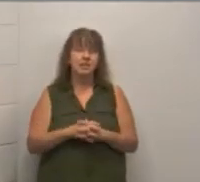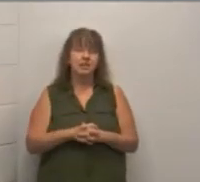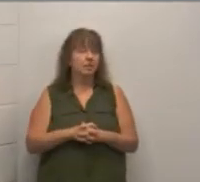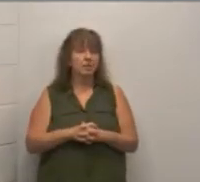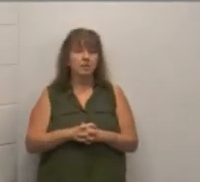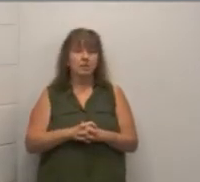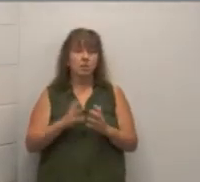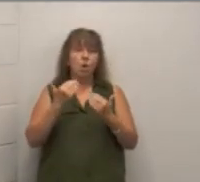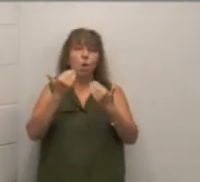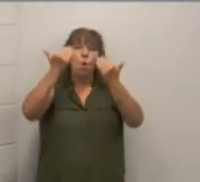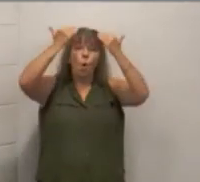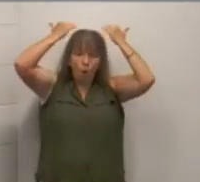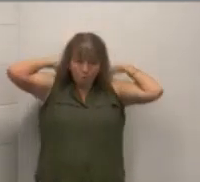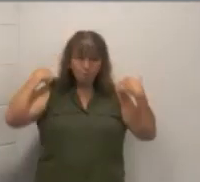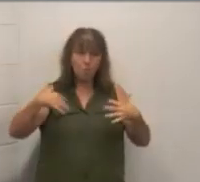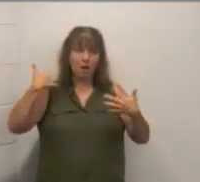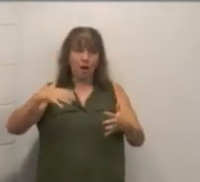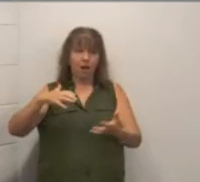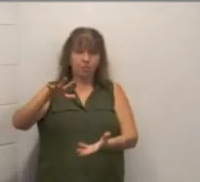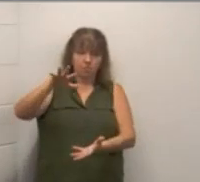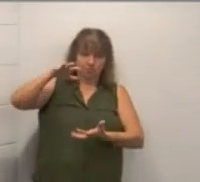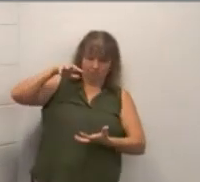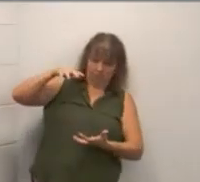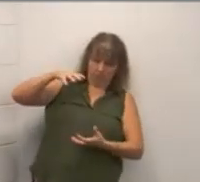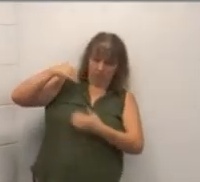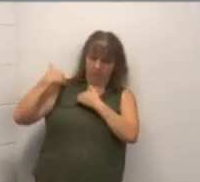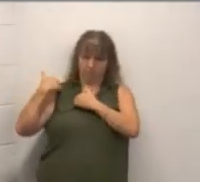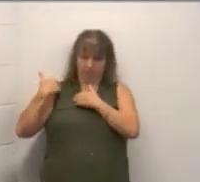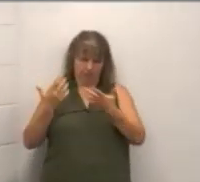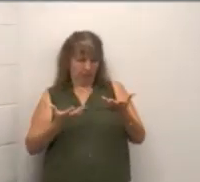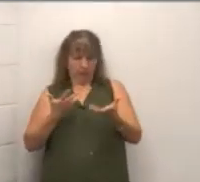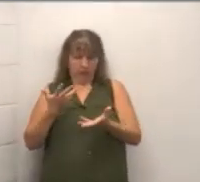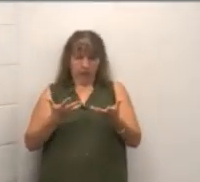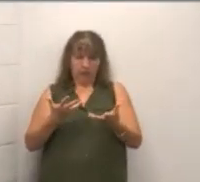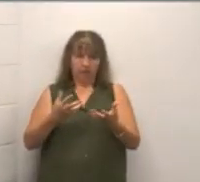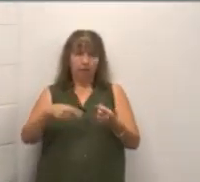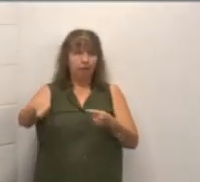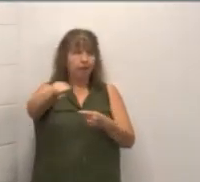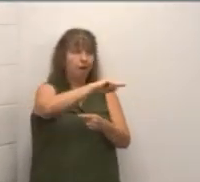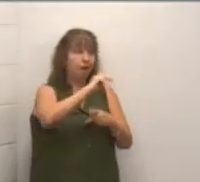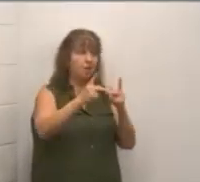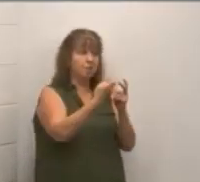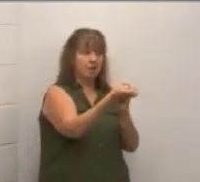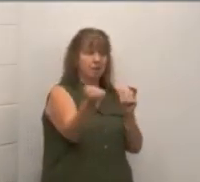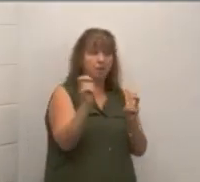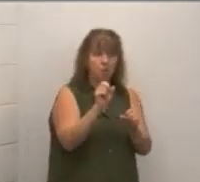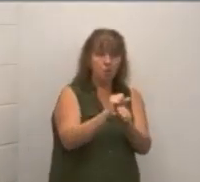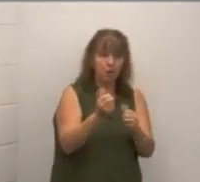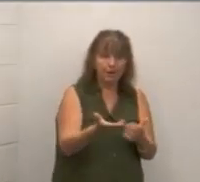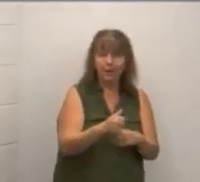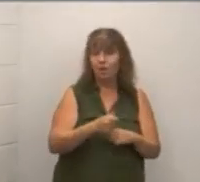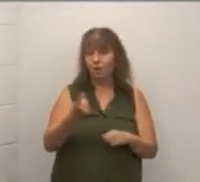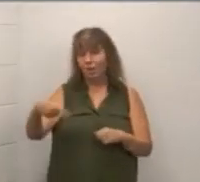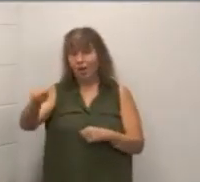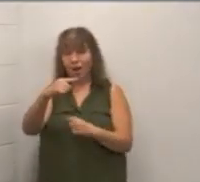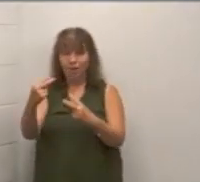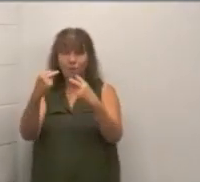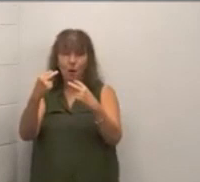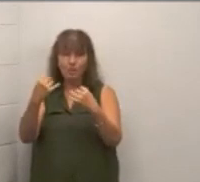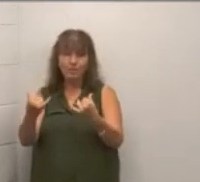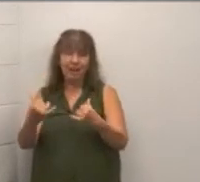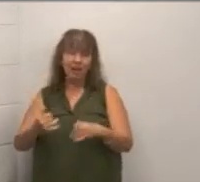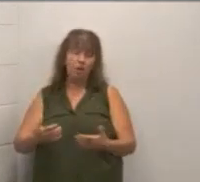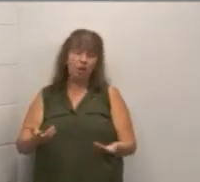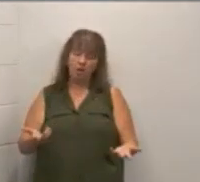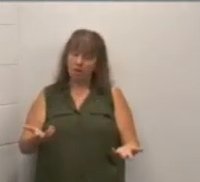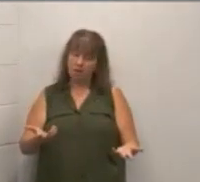undertaking for all of us, and I can't thank the people around this table and the people that are watching this enough for